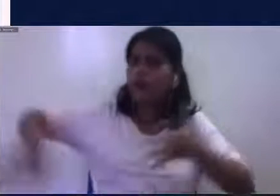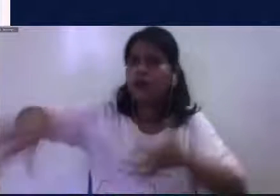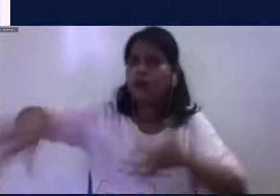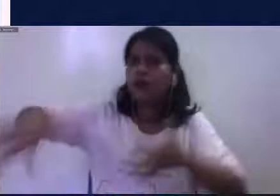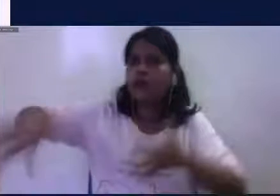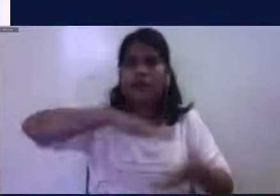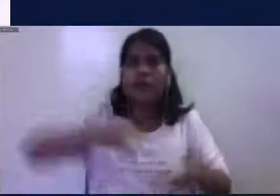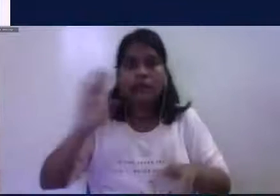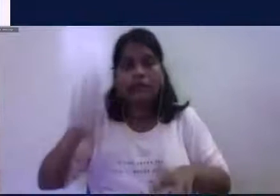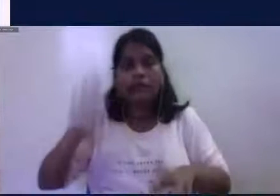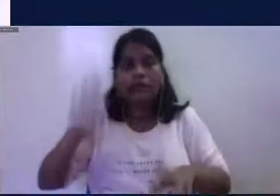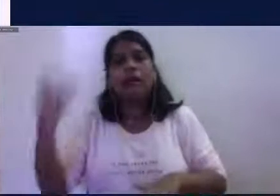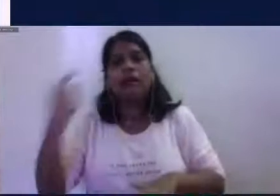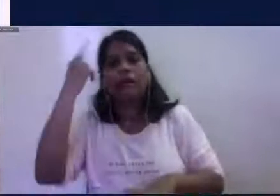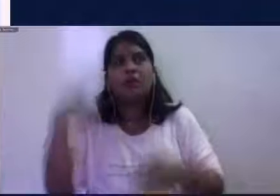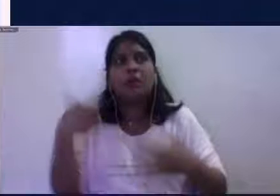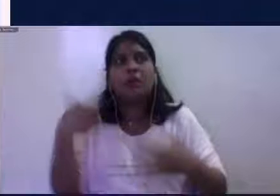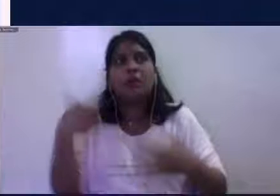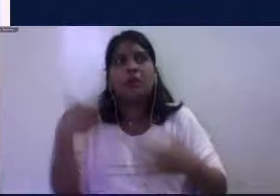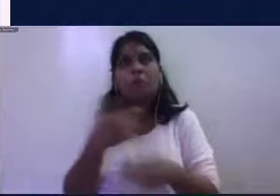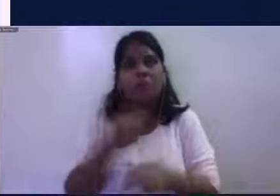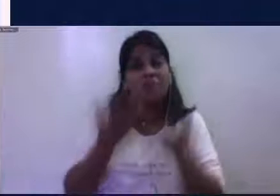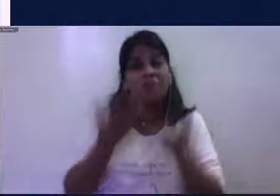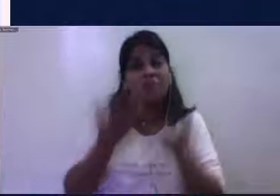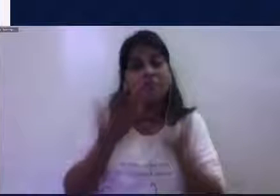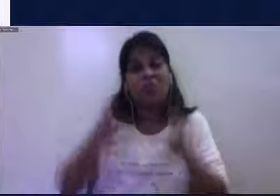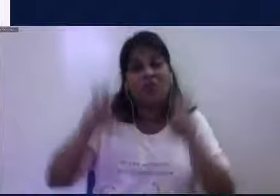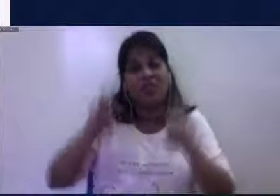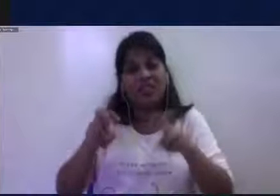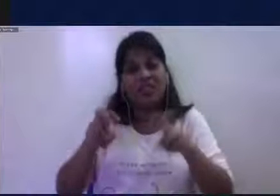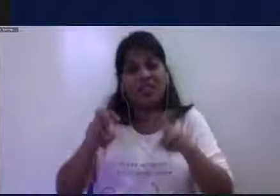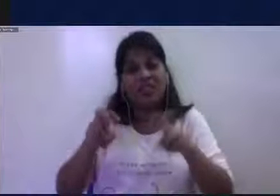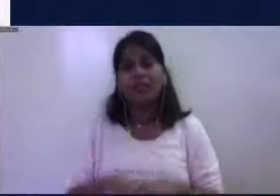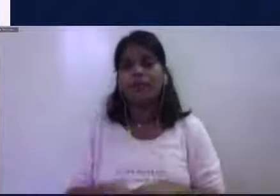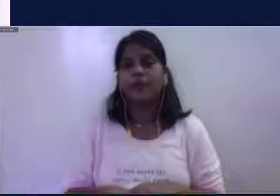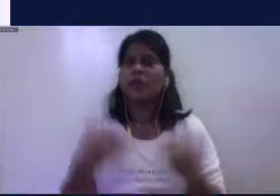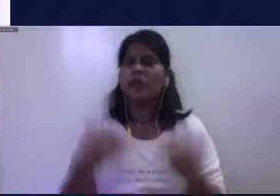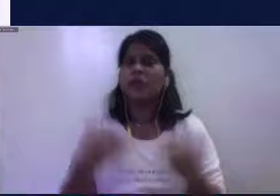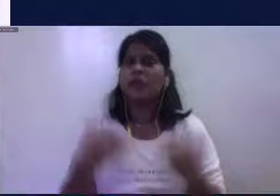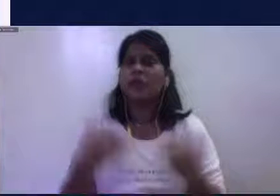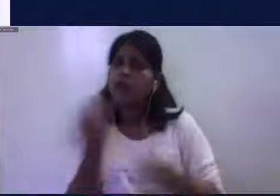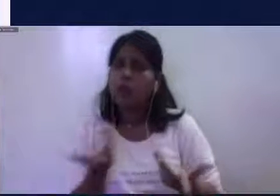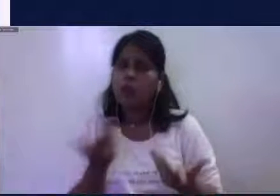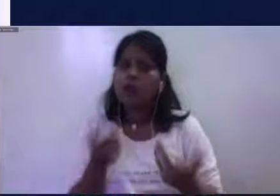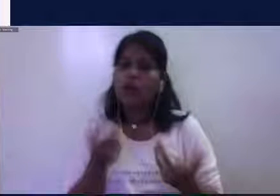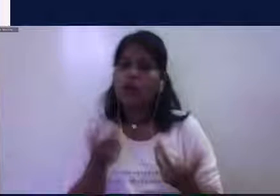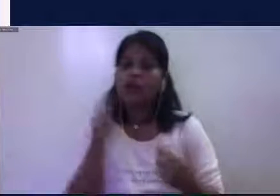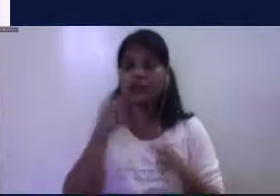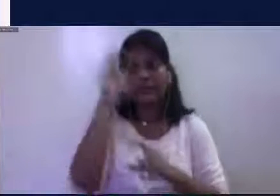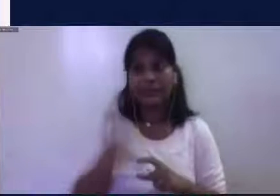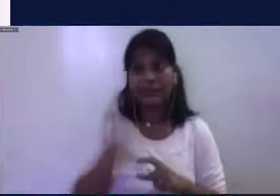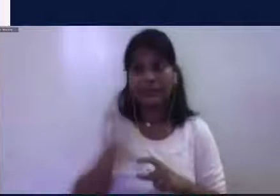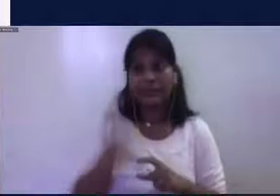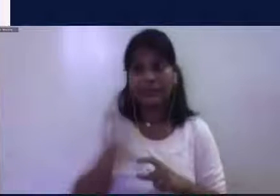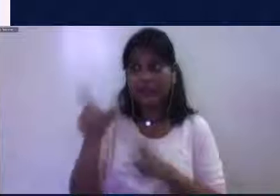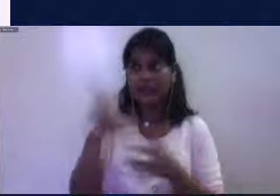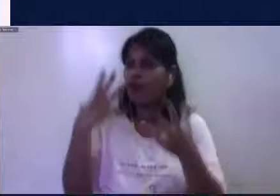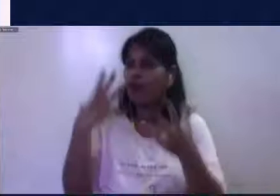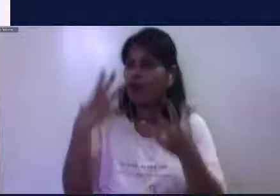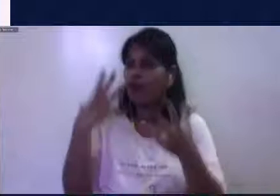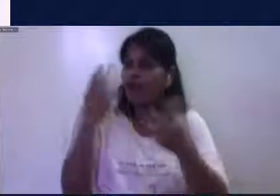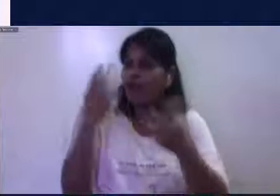we're trying to create is not really needed. What went wrong? Somewhere in that customer discovery phase, some things